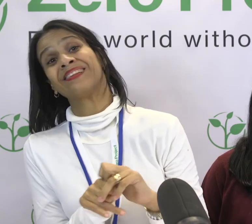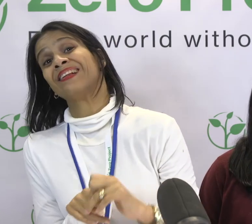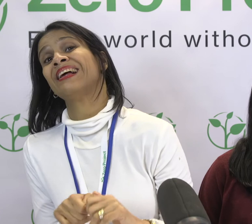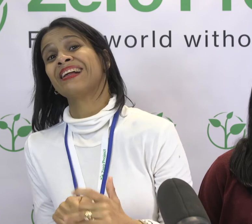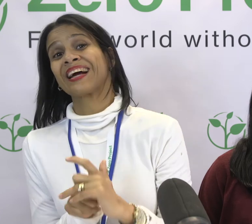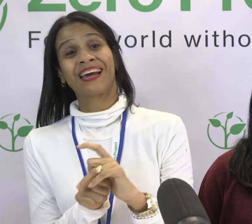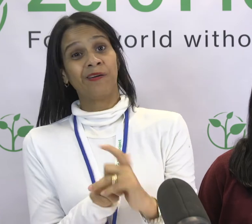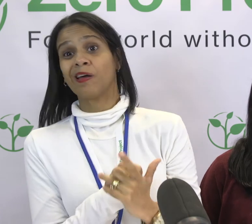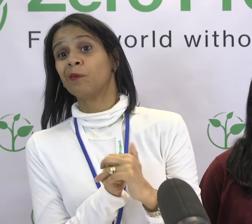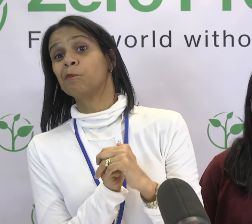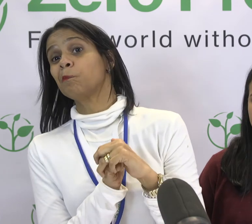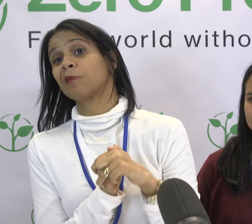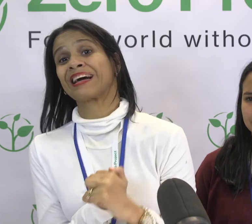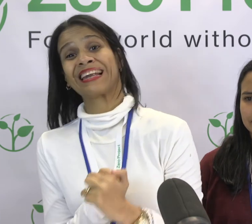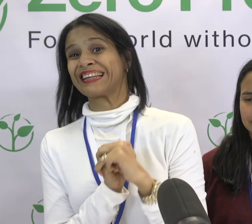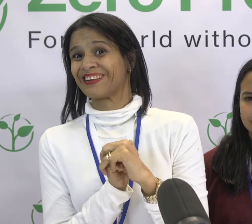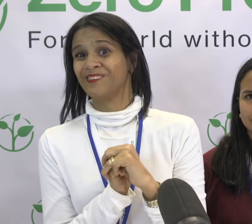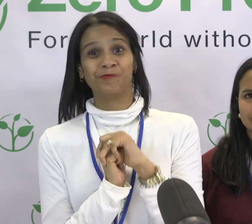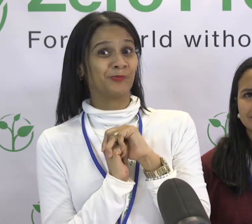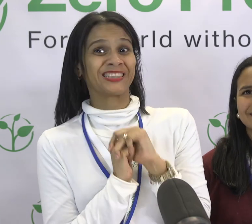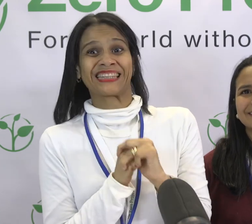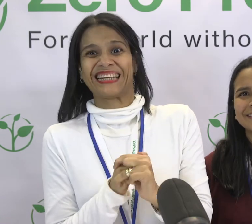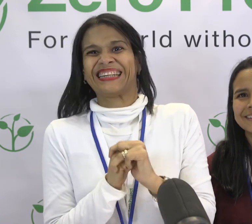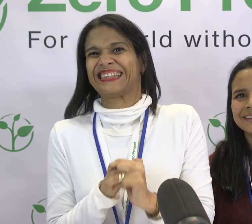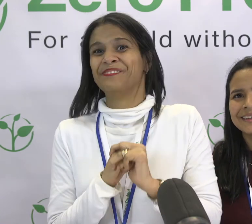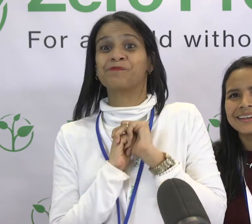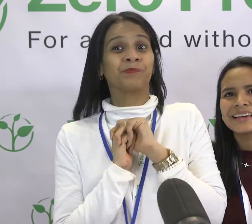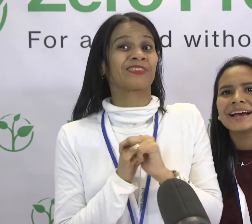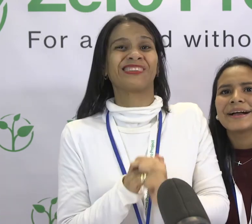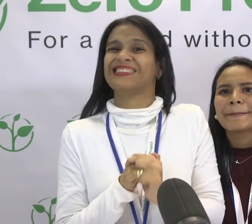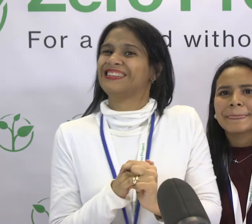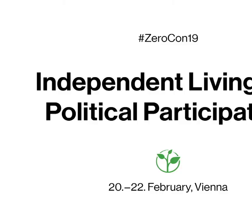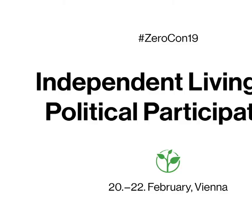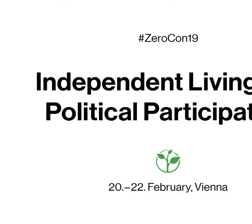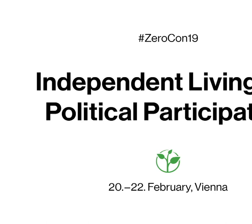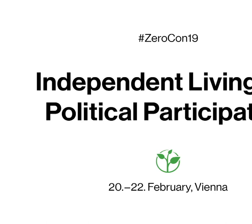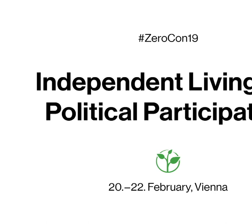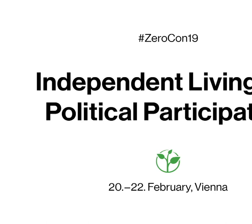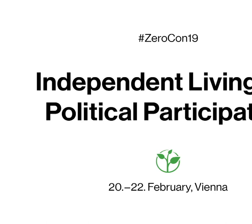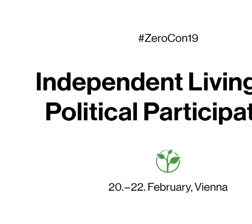Gracias, muchas gracias por todo.